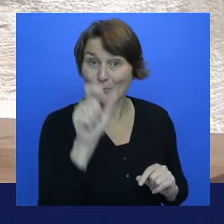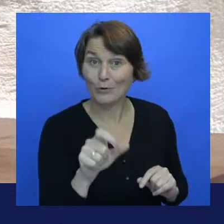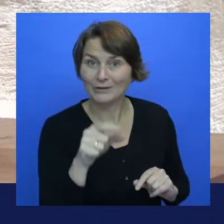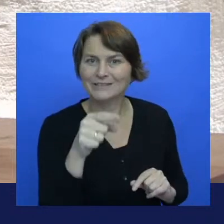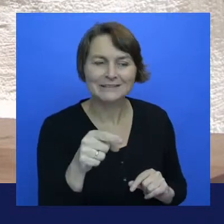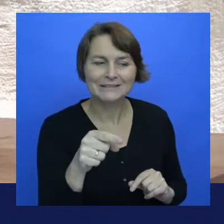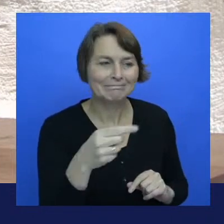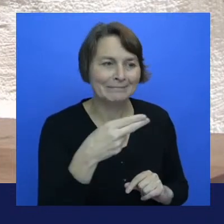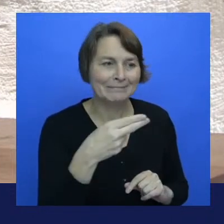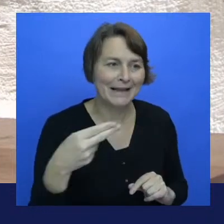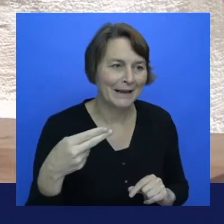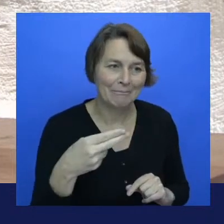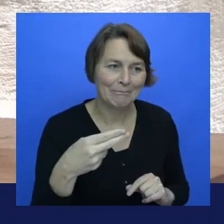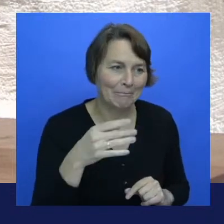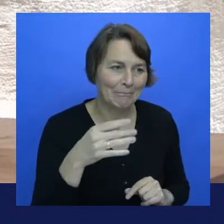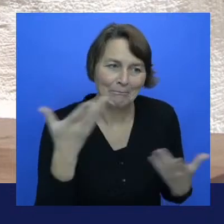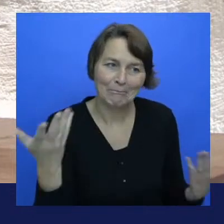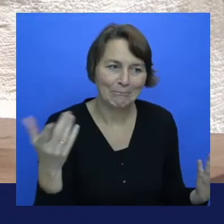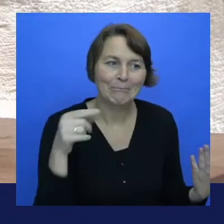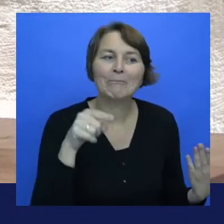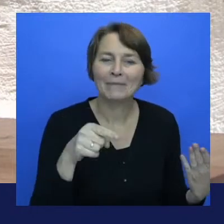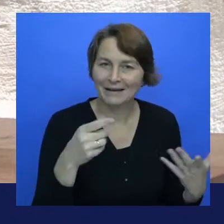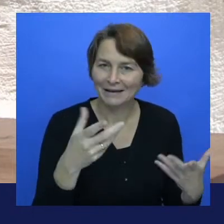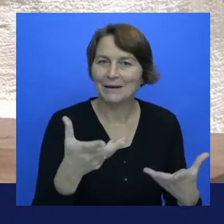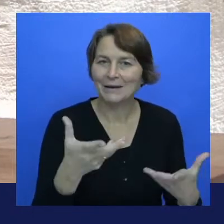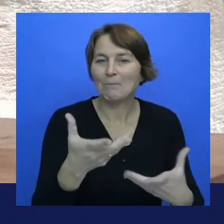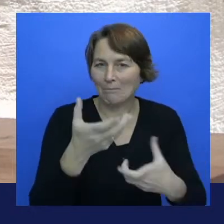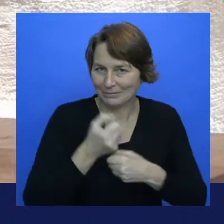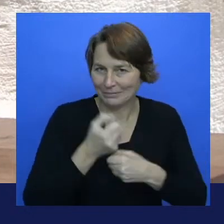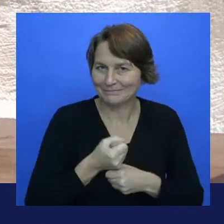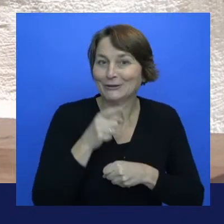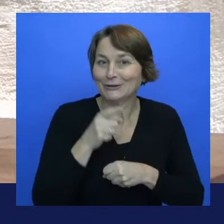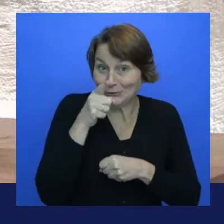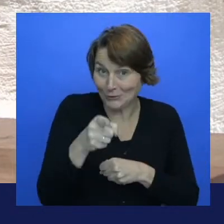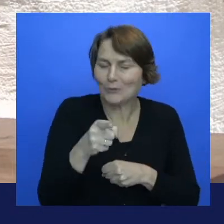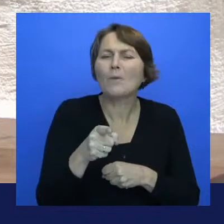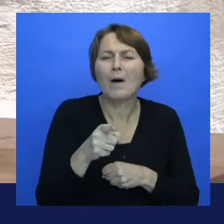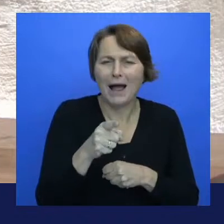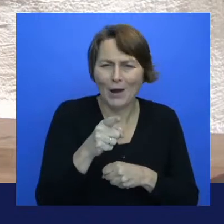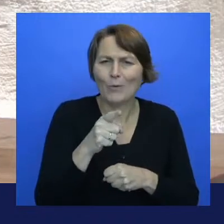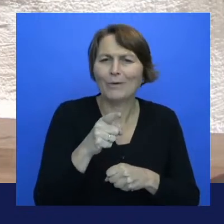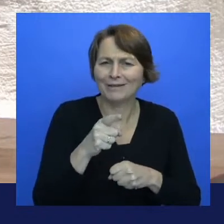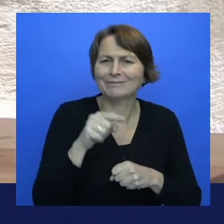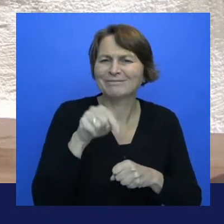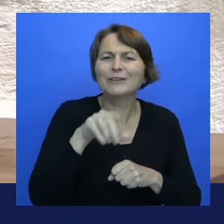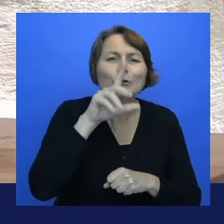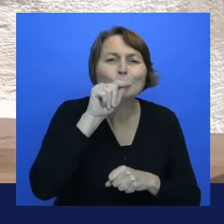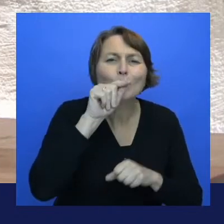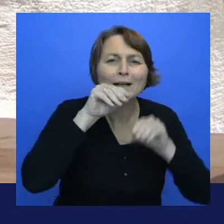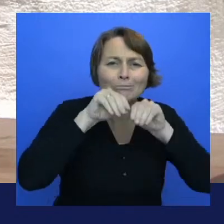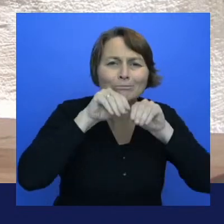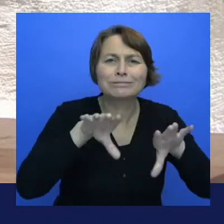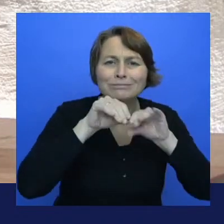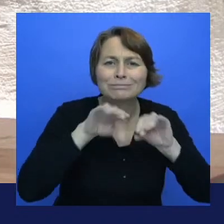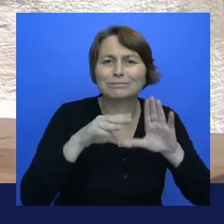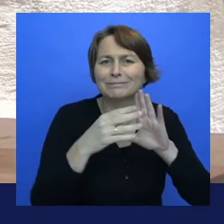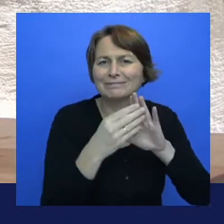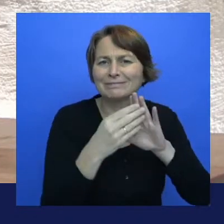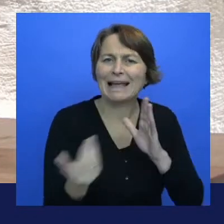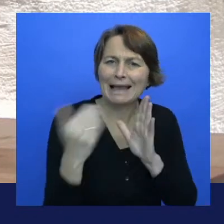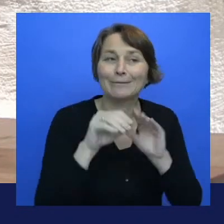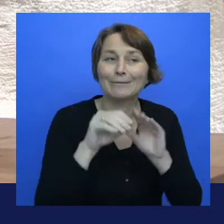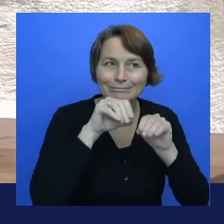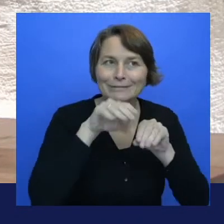no doubt about that. We will make sure that we retweet that and make sure that it's going on my wall, I think. It's that